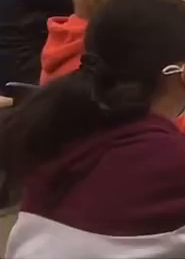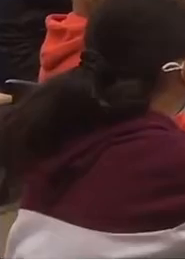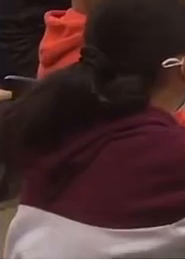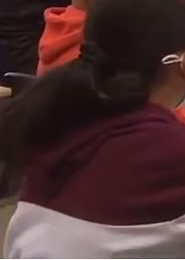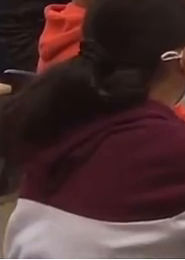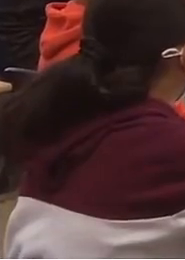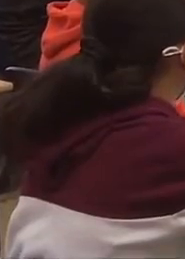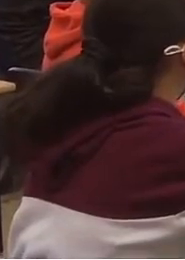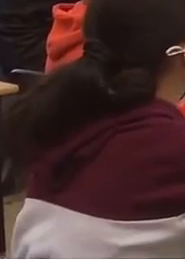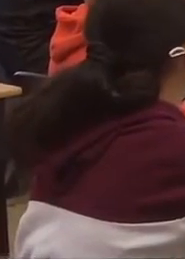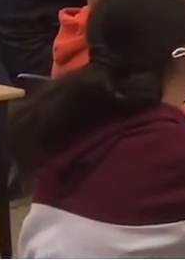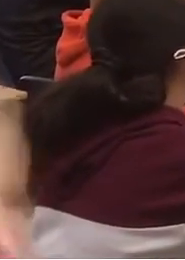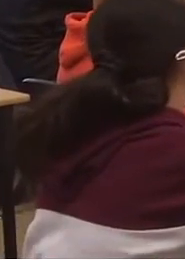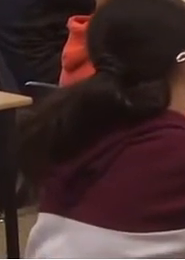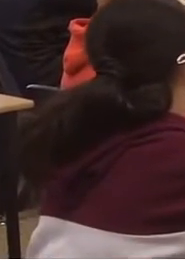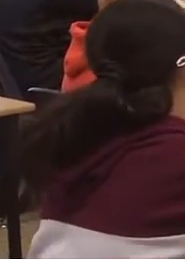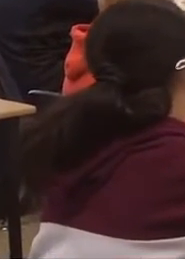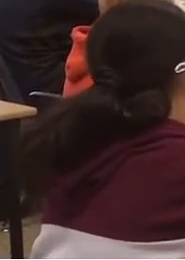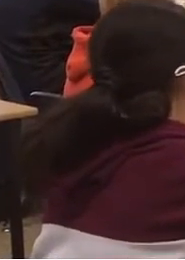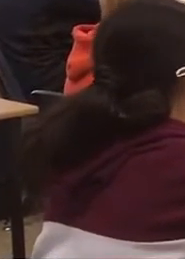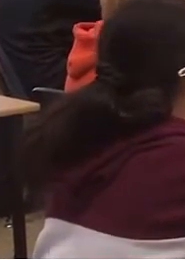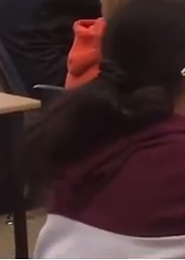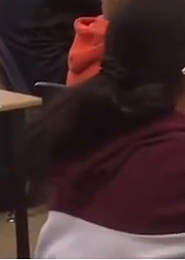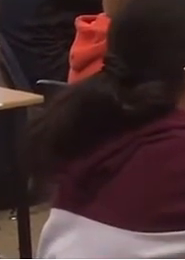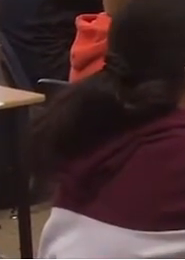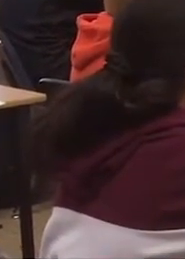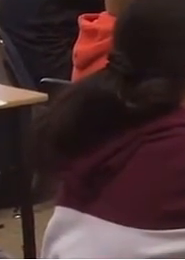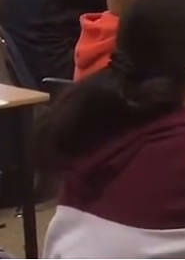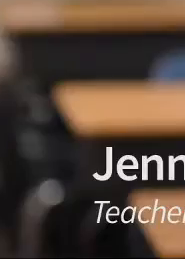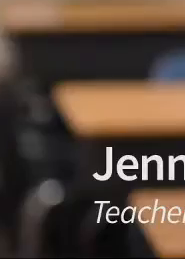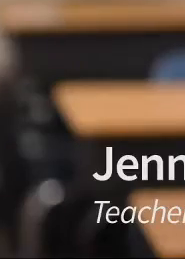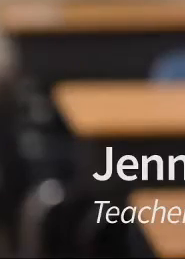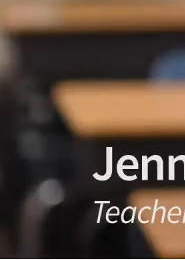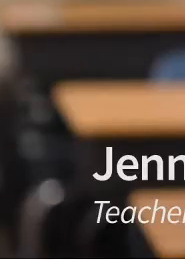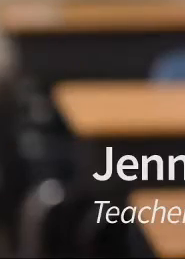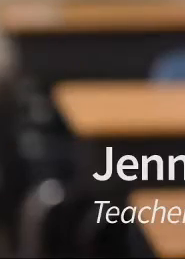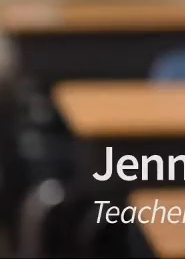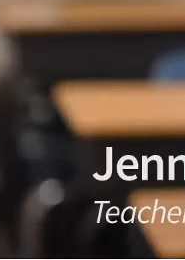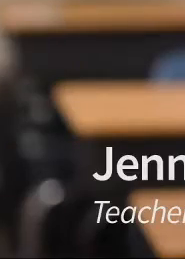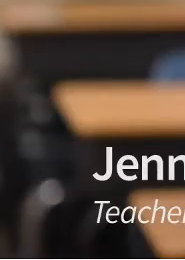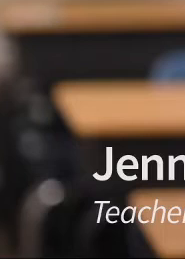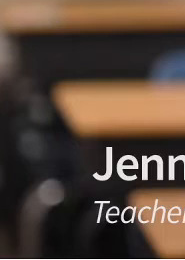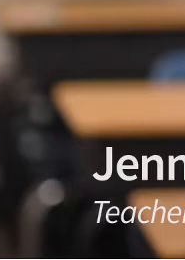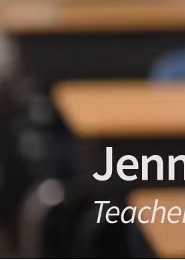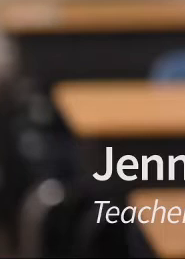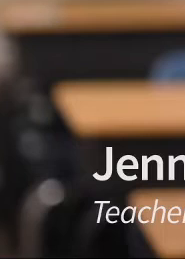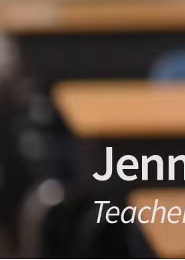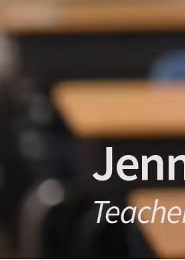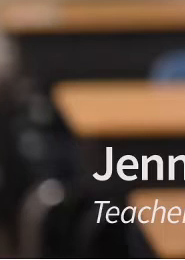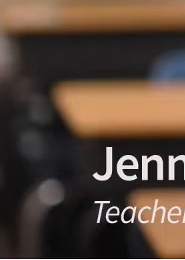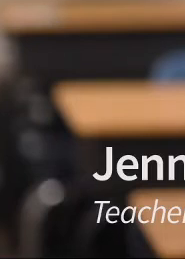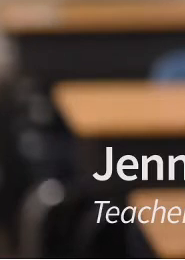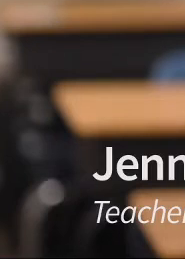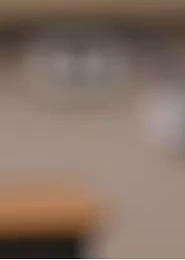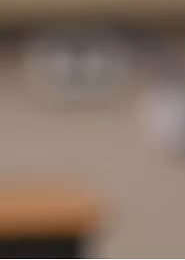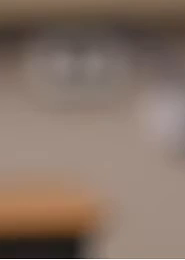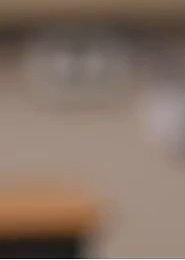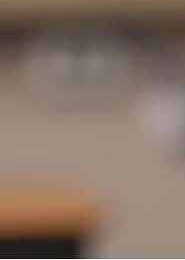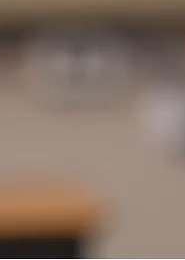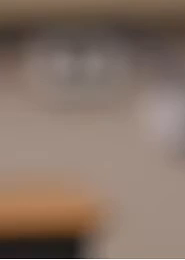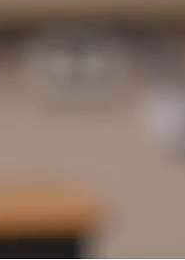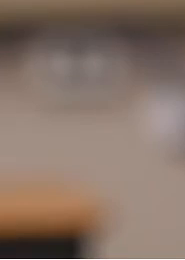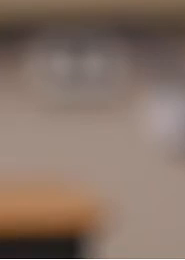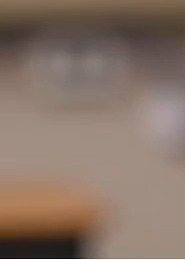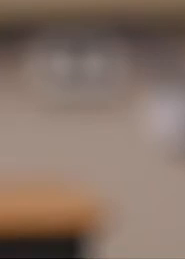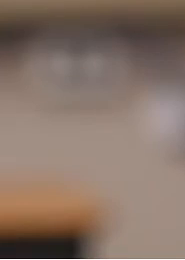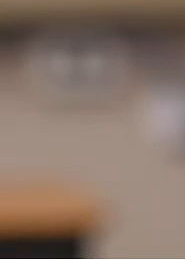It's been really difficult lately. It's hard to teach with a mask on and not being able to project your voice. It's hard